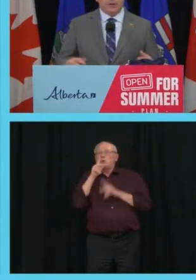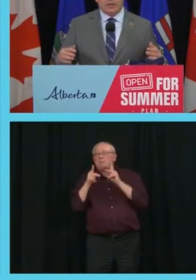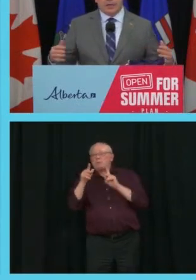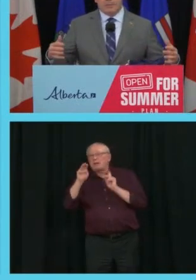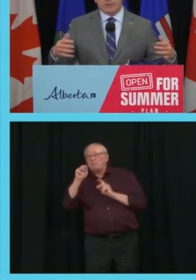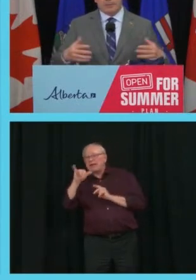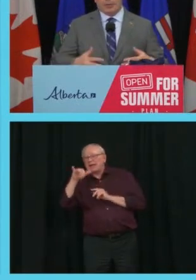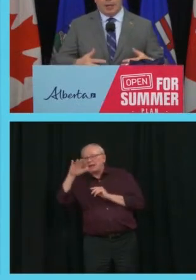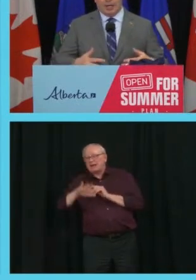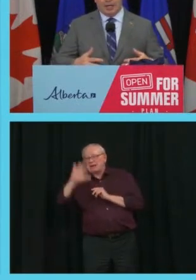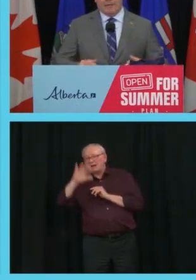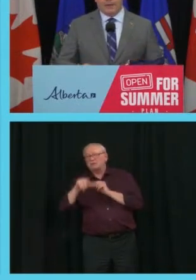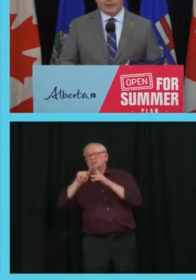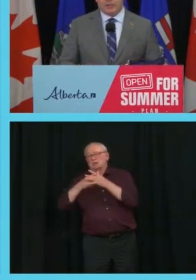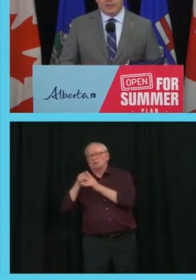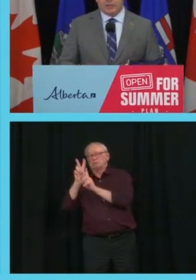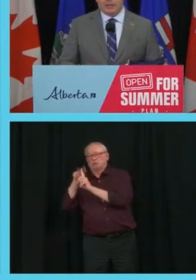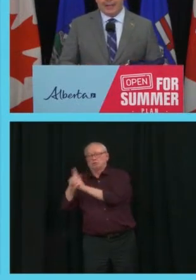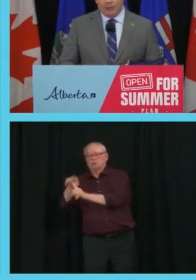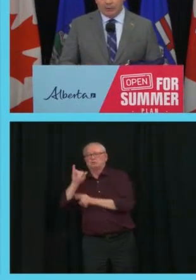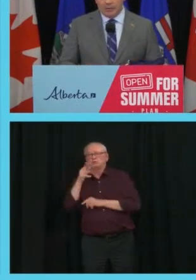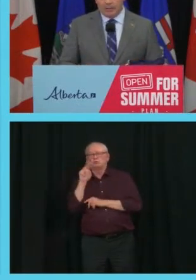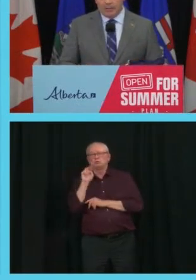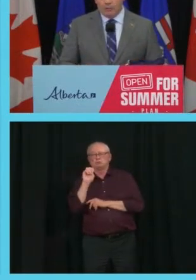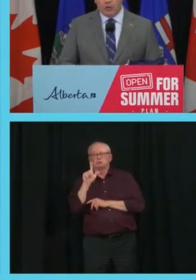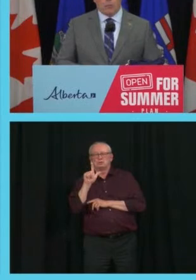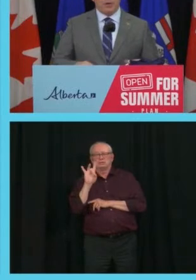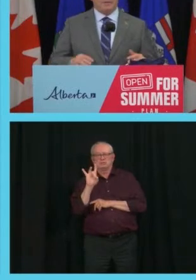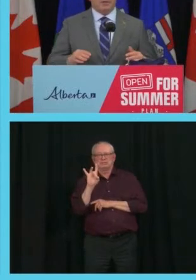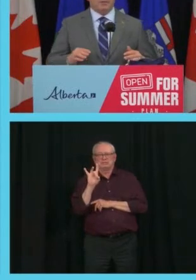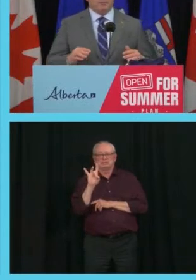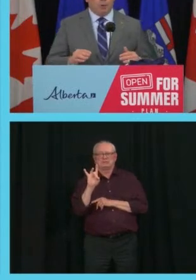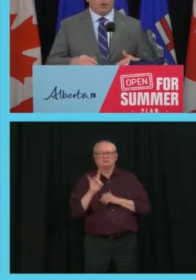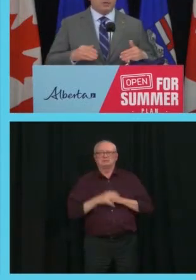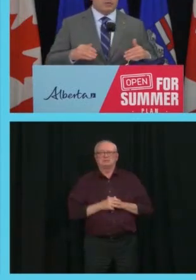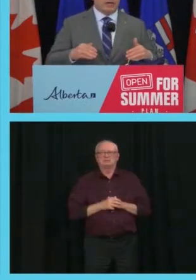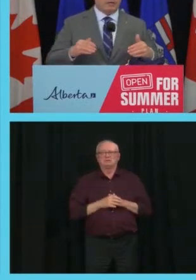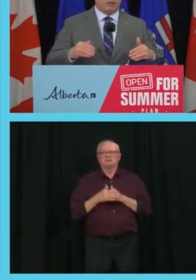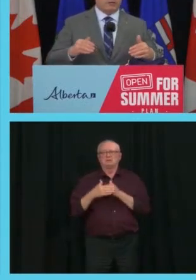if incoming supply of vaccines allowed it, we'd open up